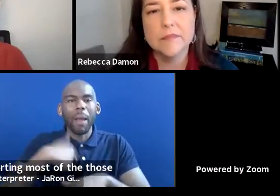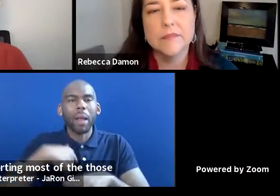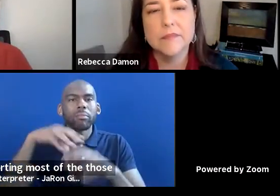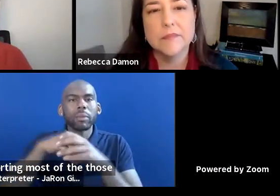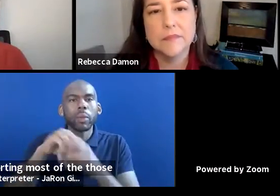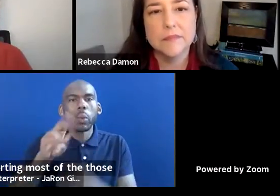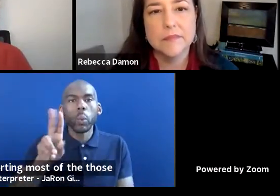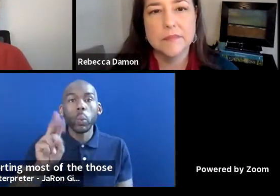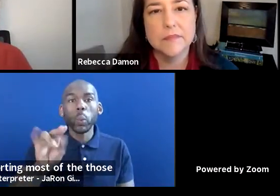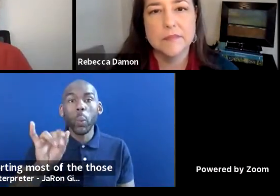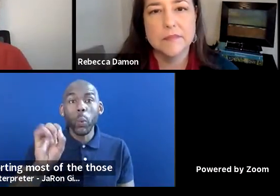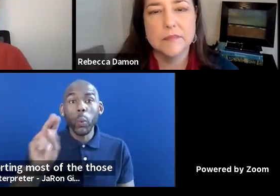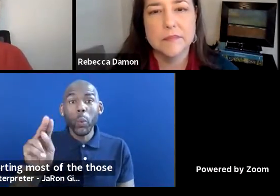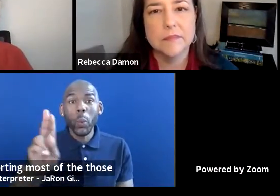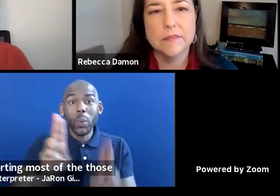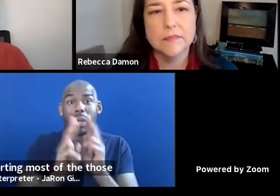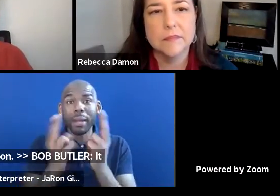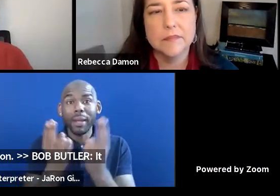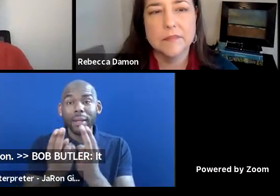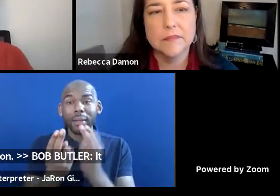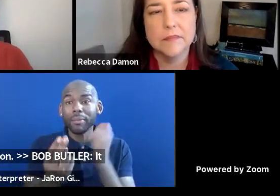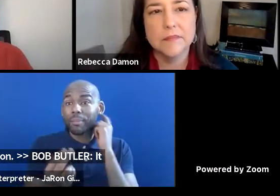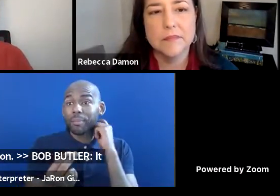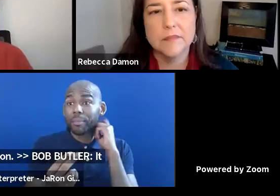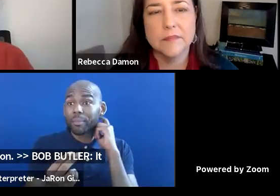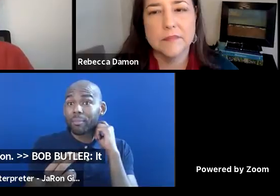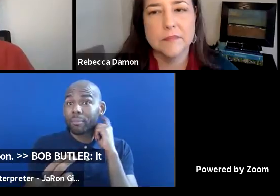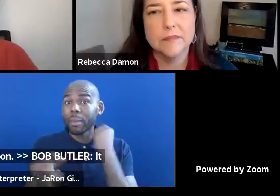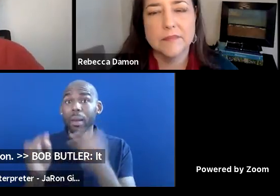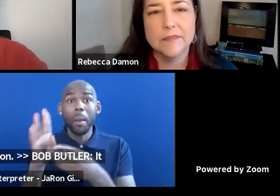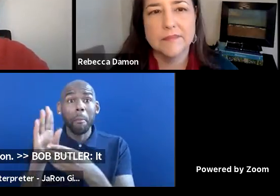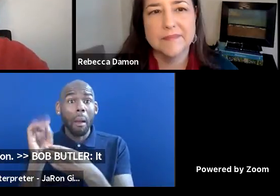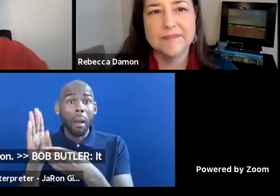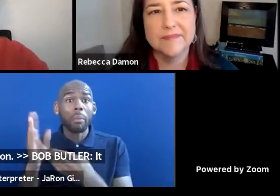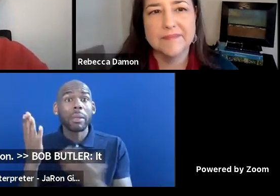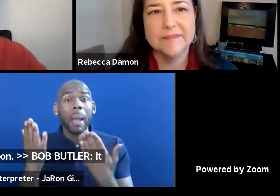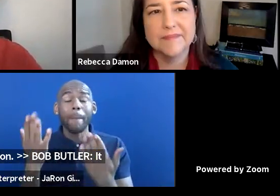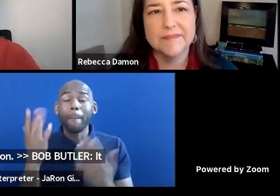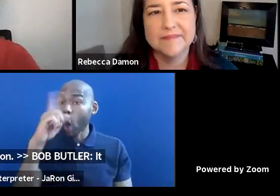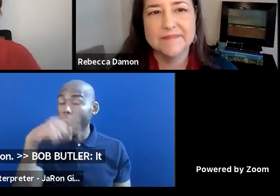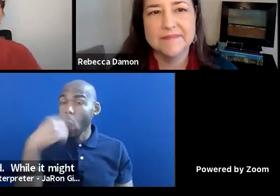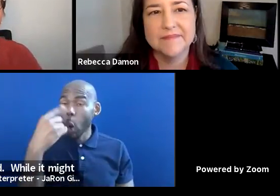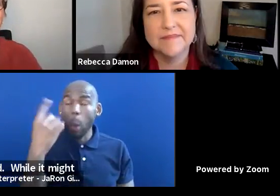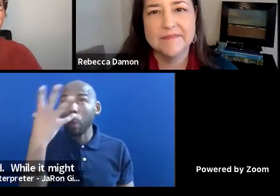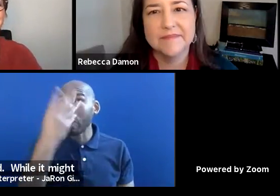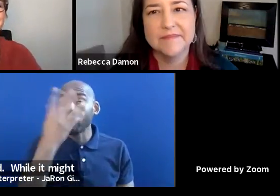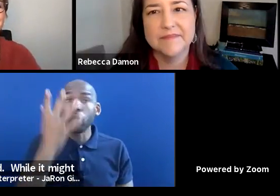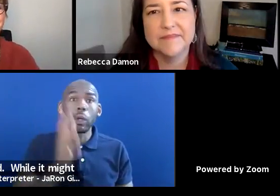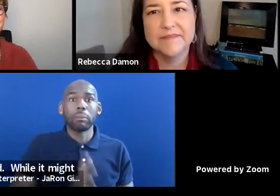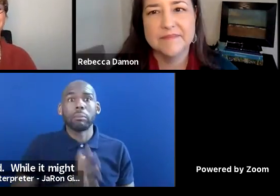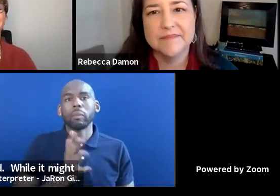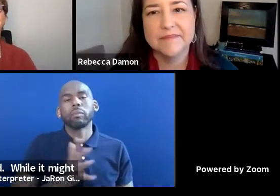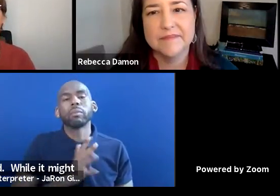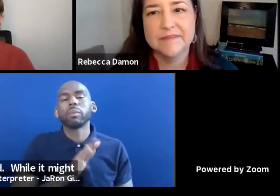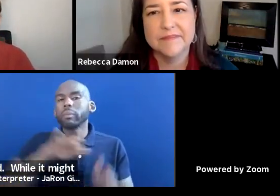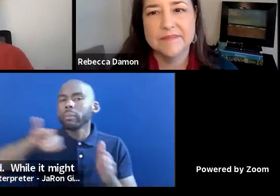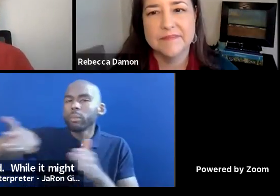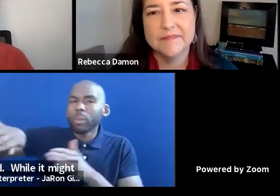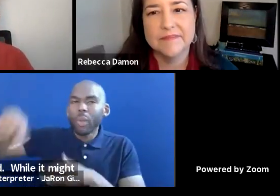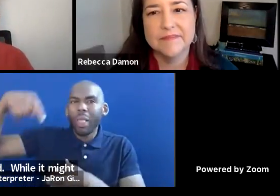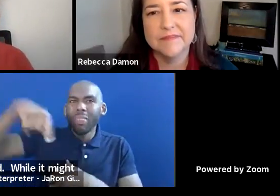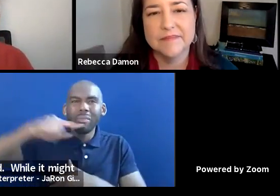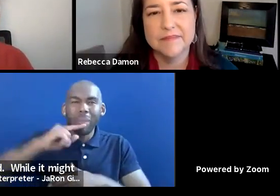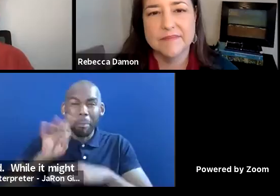understand that while, it might look glamorous and all that, this is a business. these companies we work for, they want to make